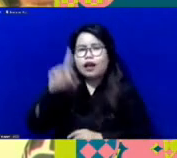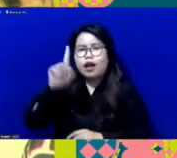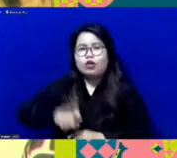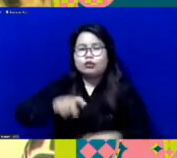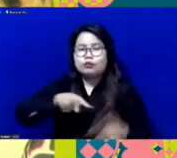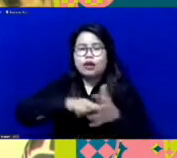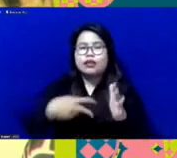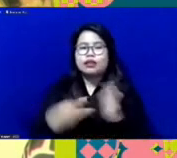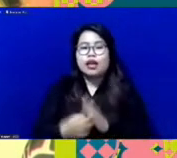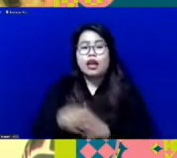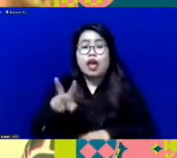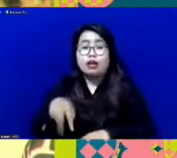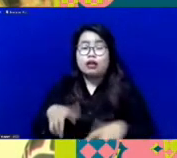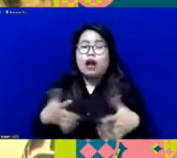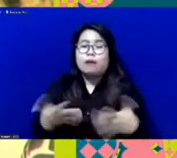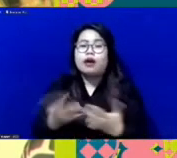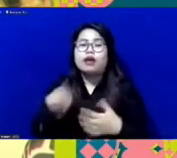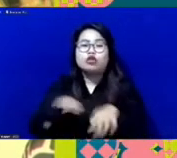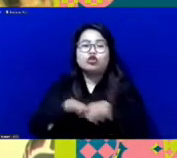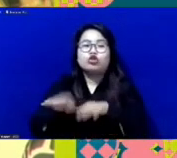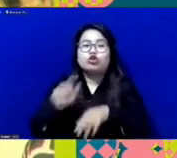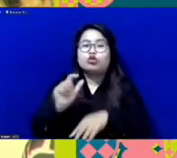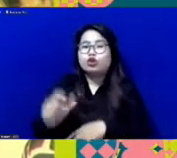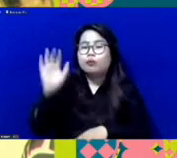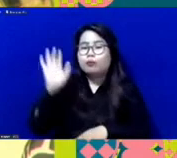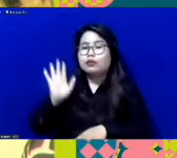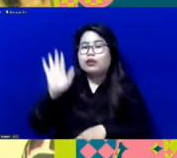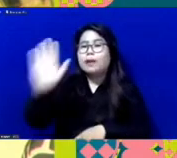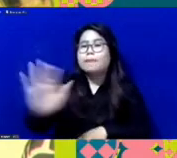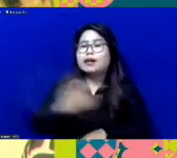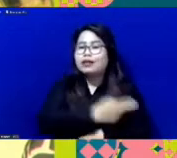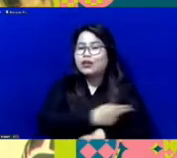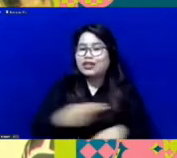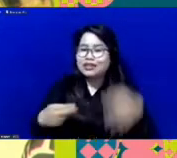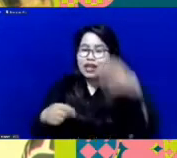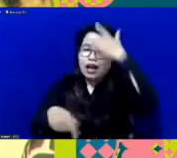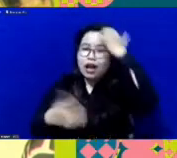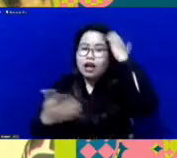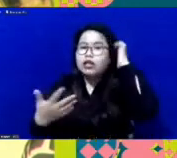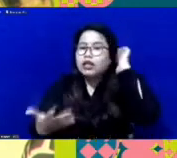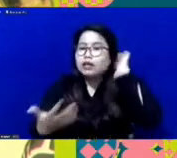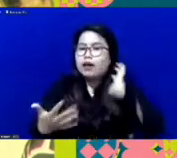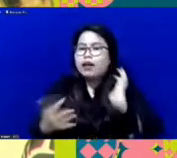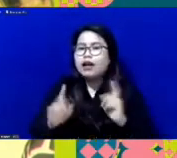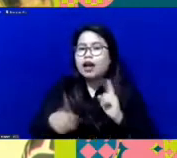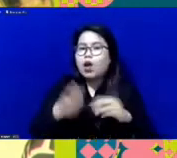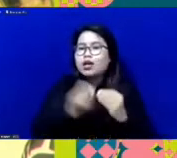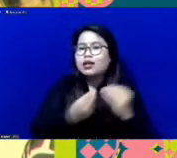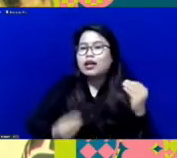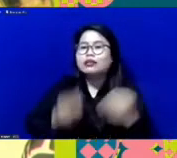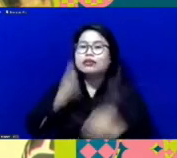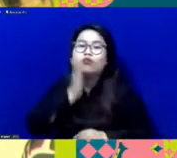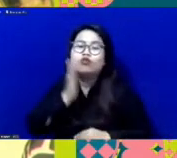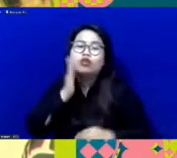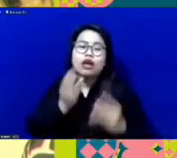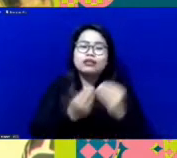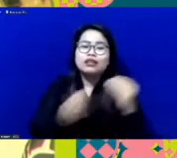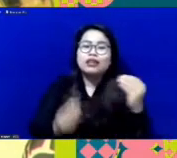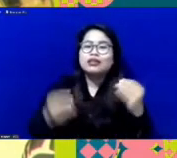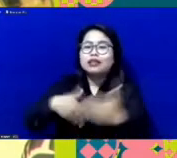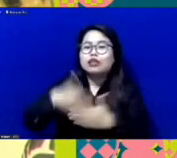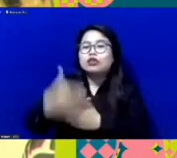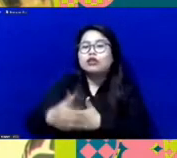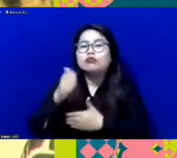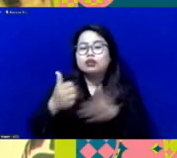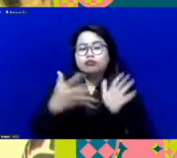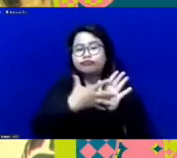for the future of Indonesia and how the young generation, the next generation, adopt our values and still